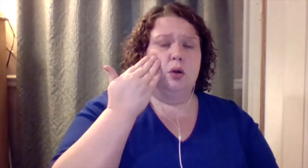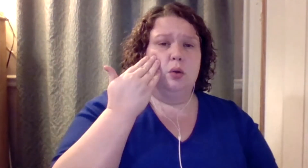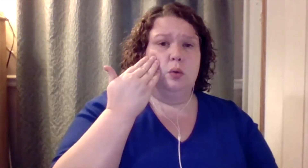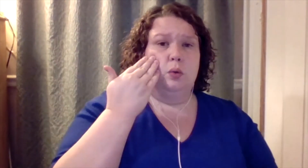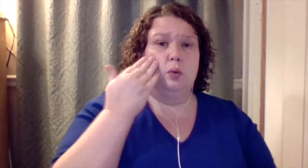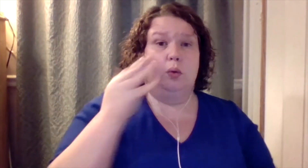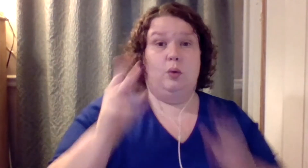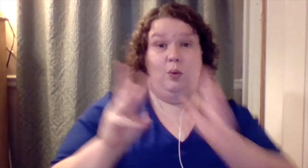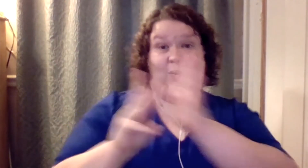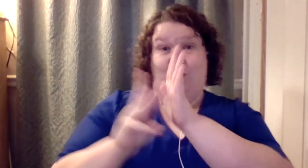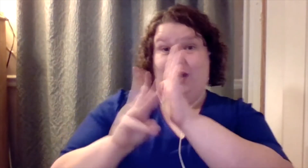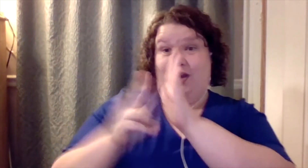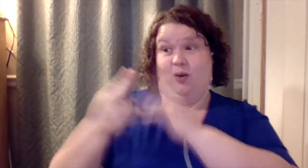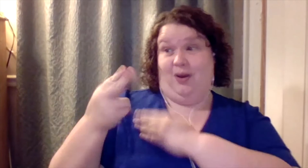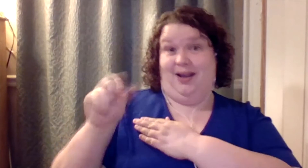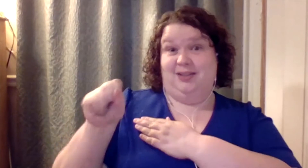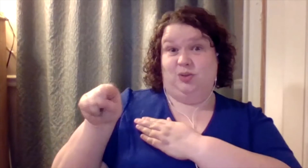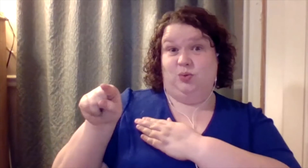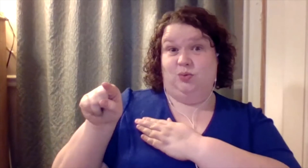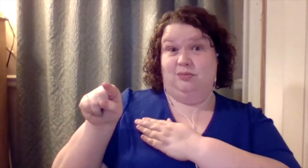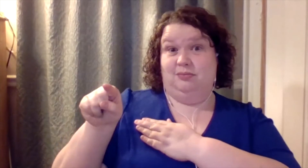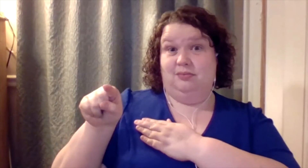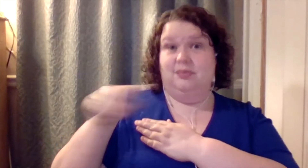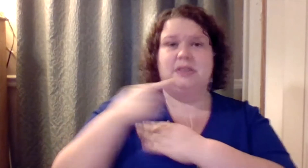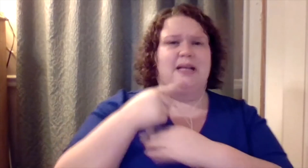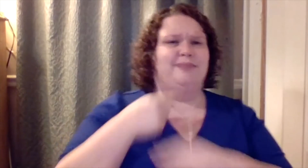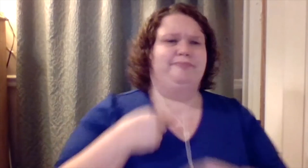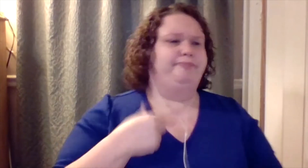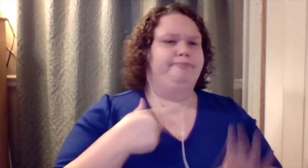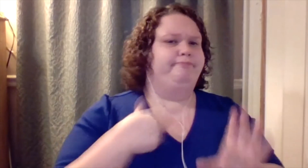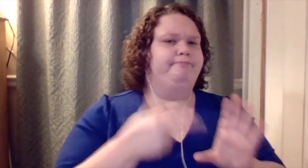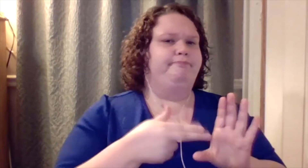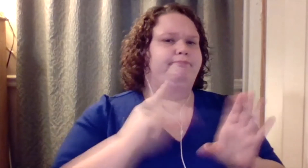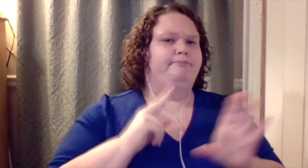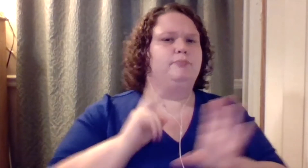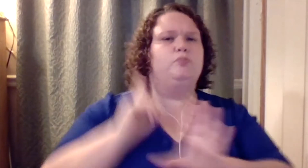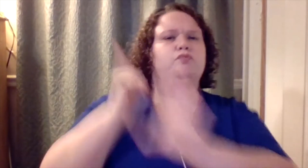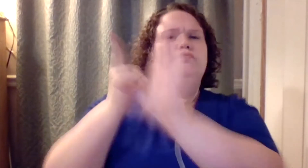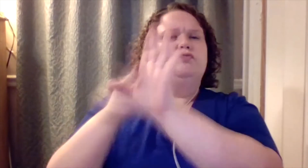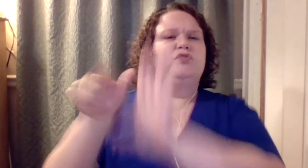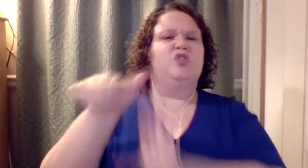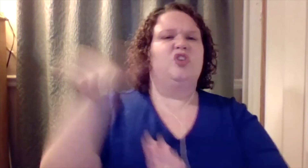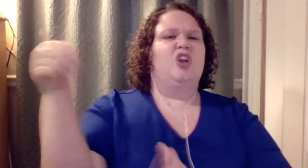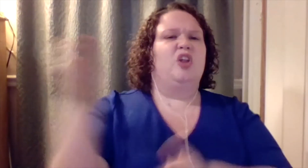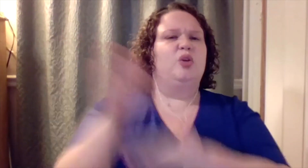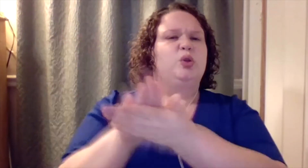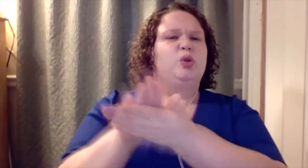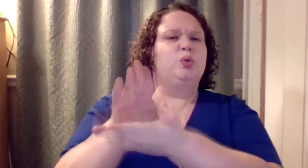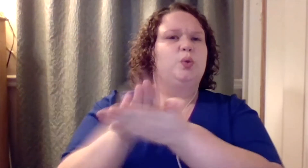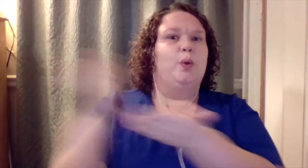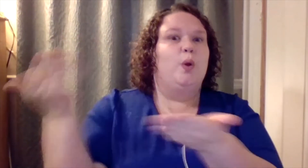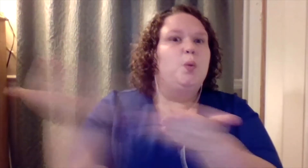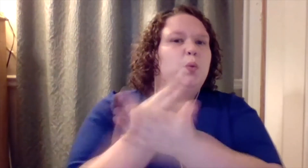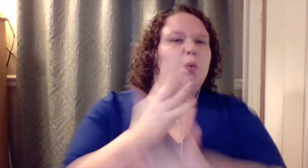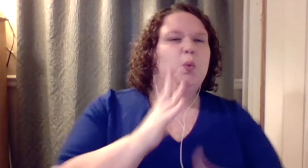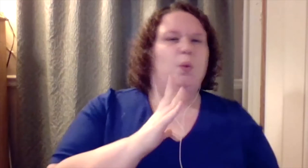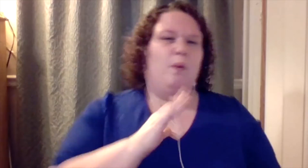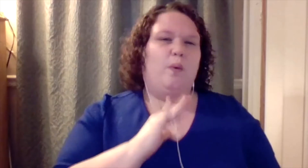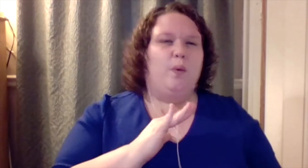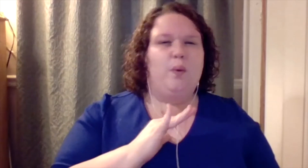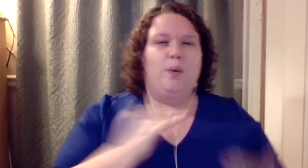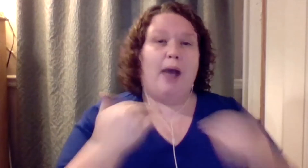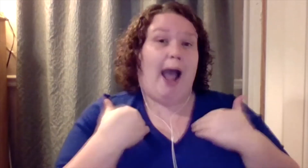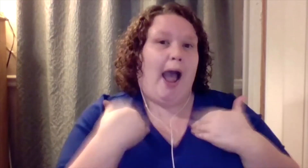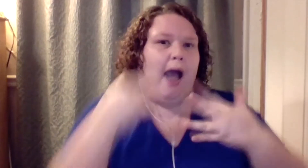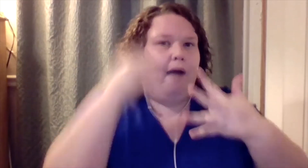Waco High, they'll leave and they'll say they're going to another school, and they'll say, you know, it's a new school too. It's a brand new building. So